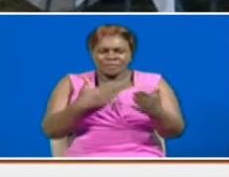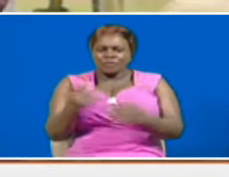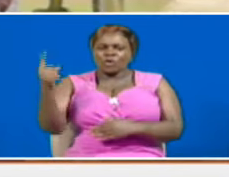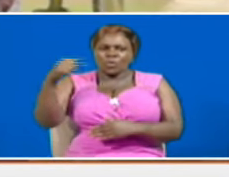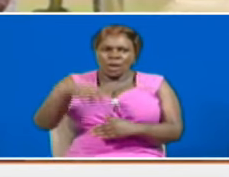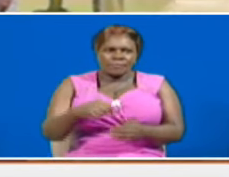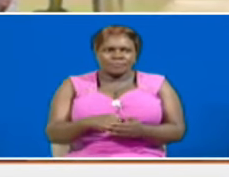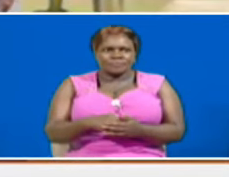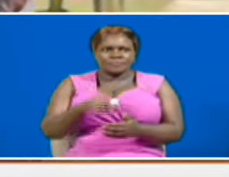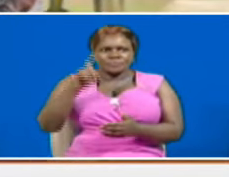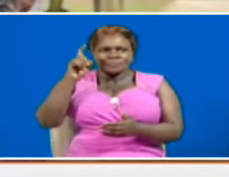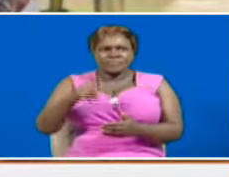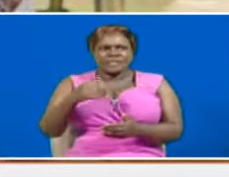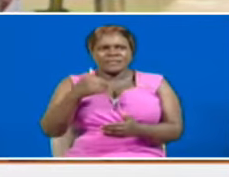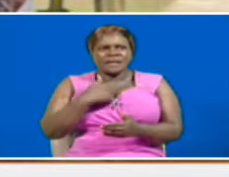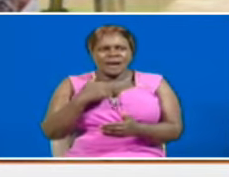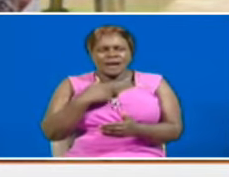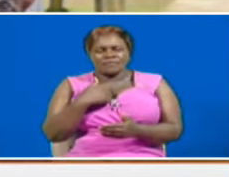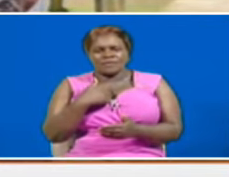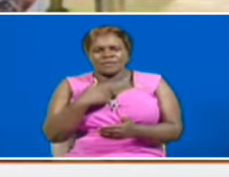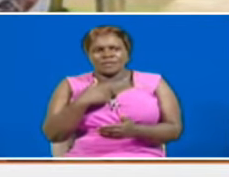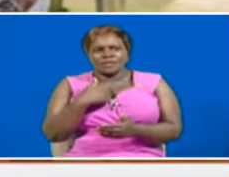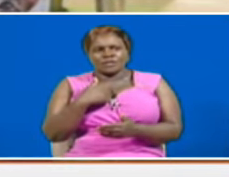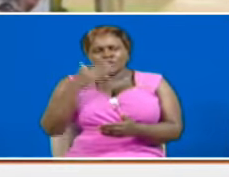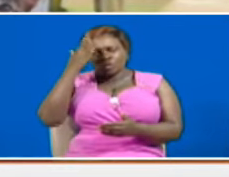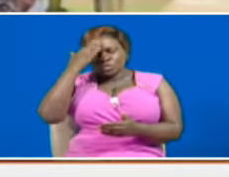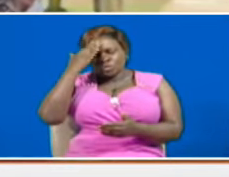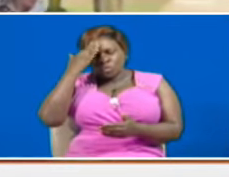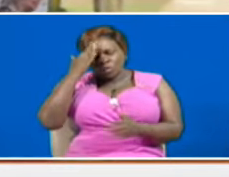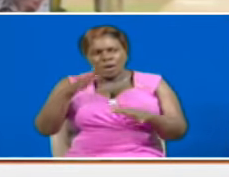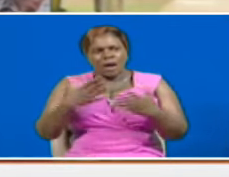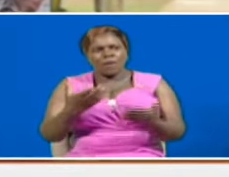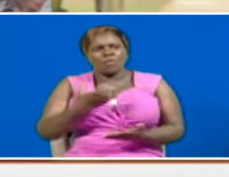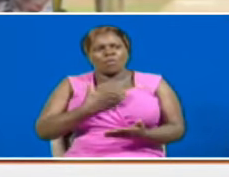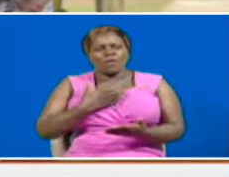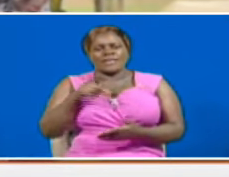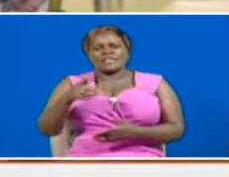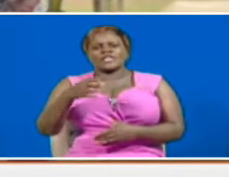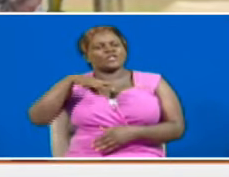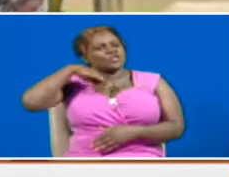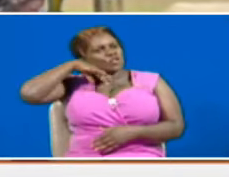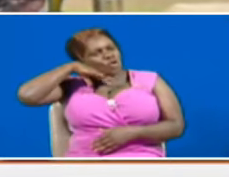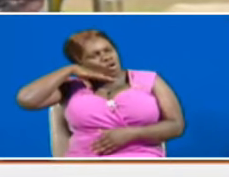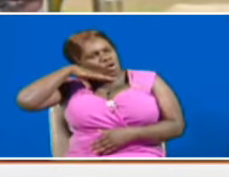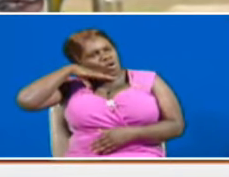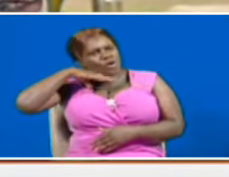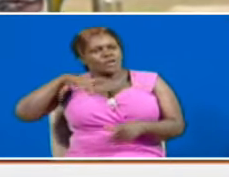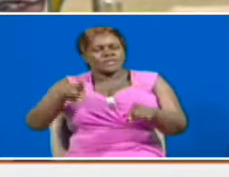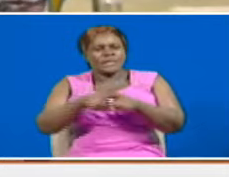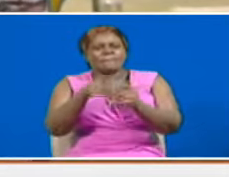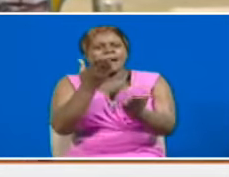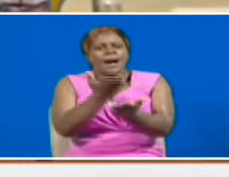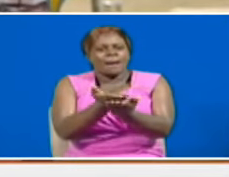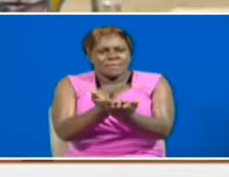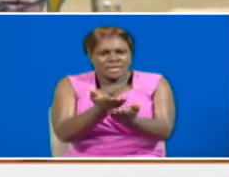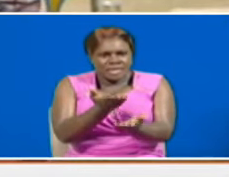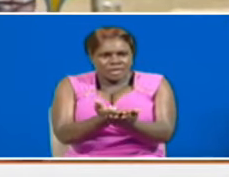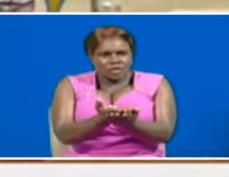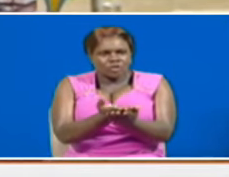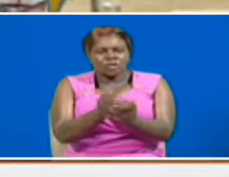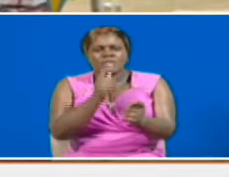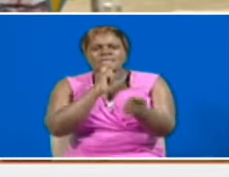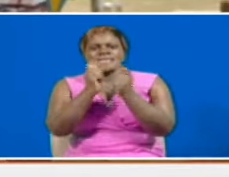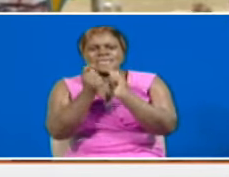in, we have something that we look for, compatibility. Is this a good owner for this dog? Then there's an application, an